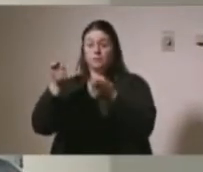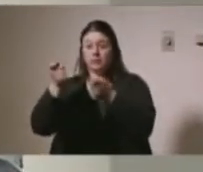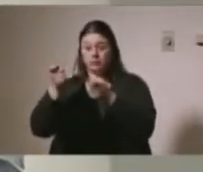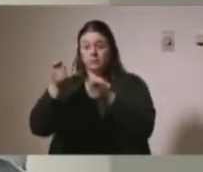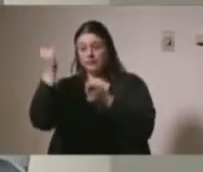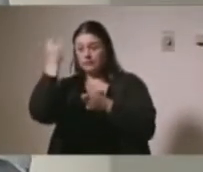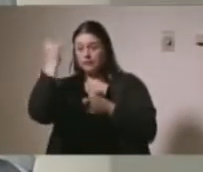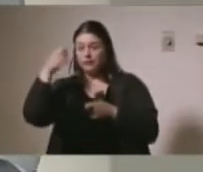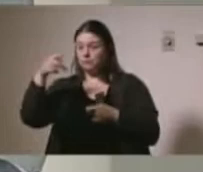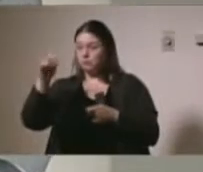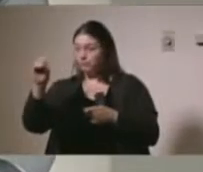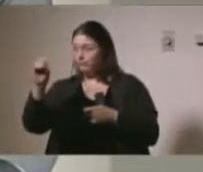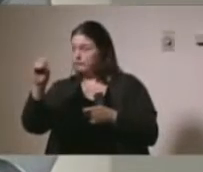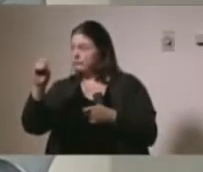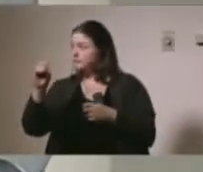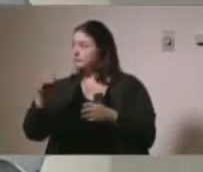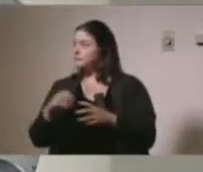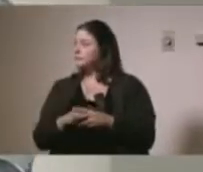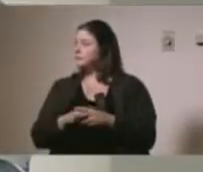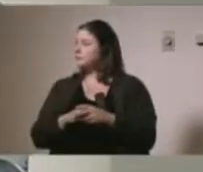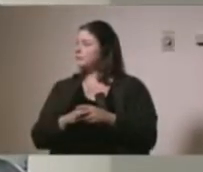Post